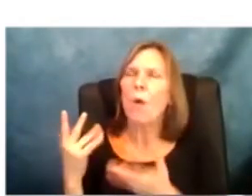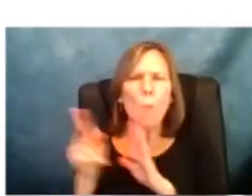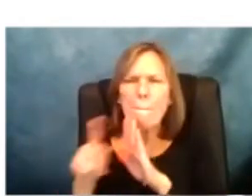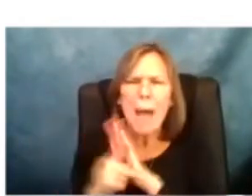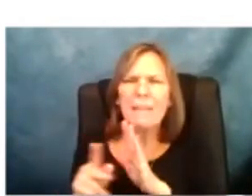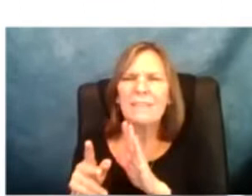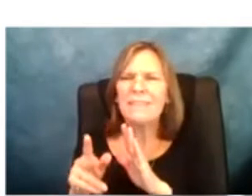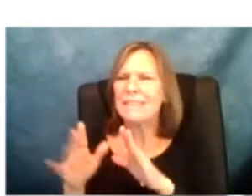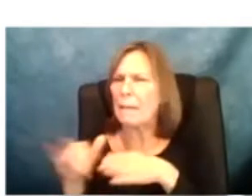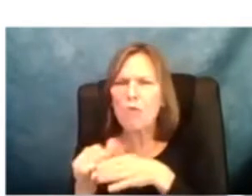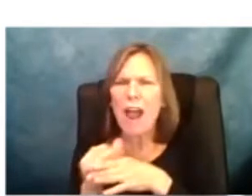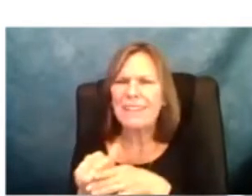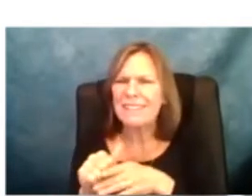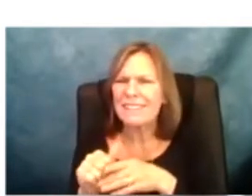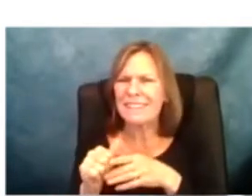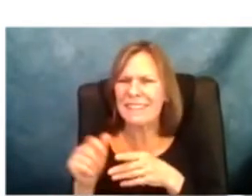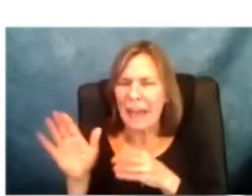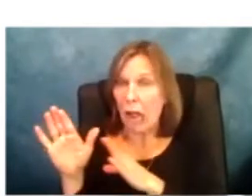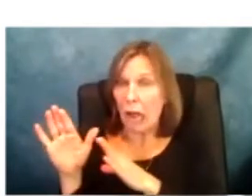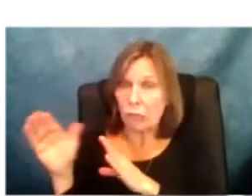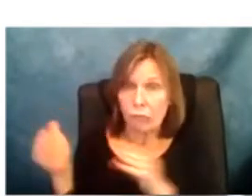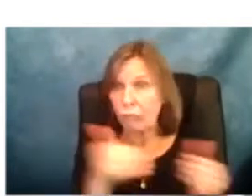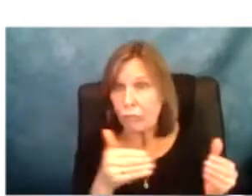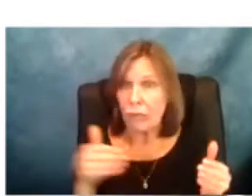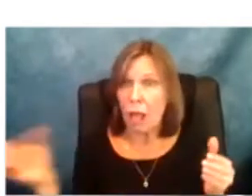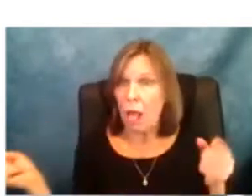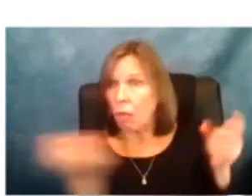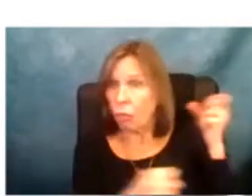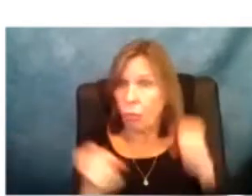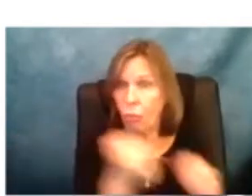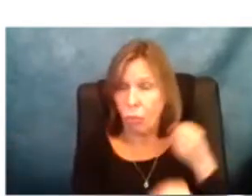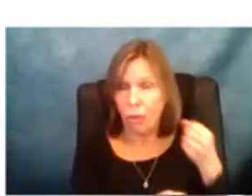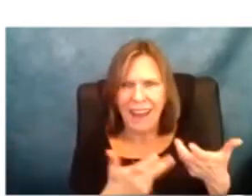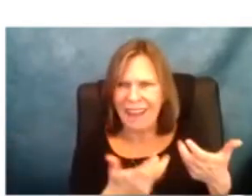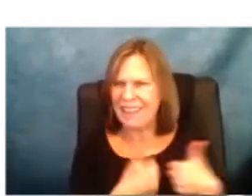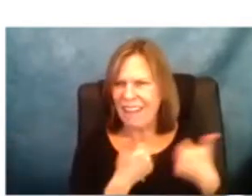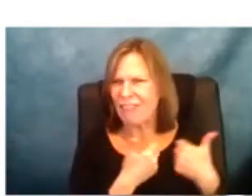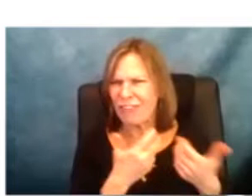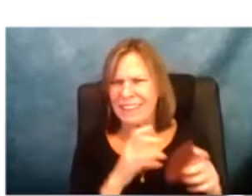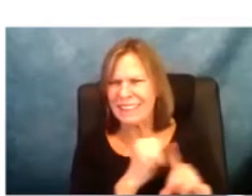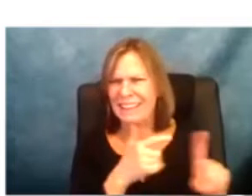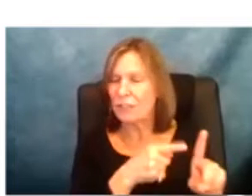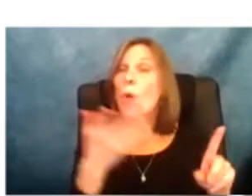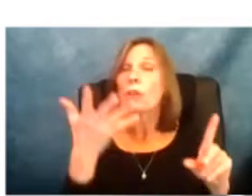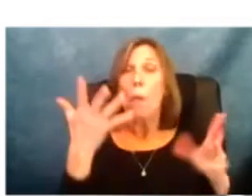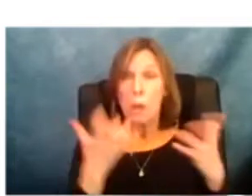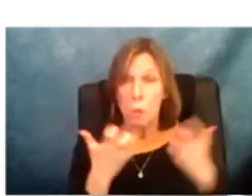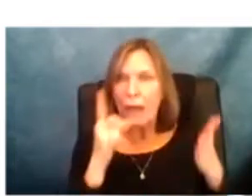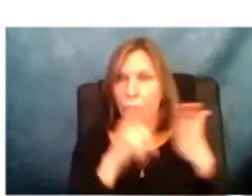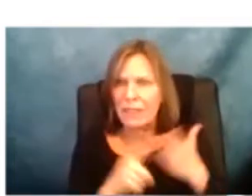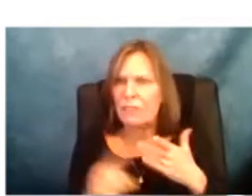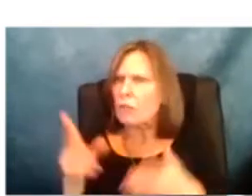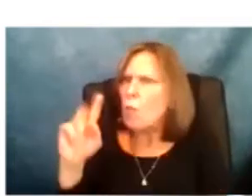funnel people into congregate settings, and try to really do some research around what data is out there